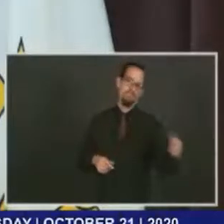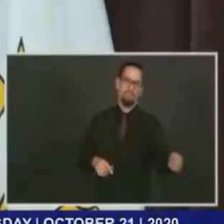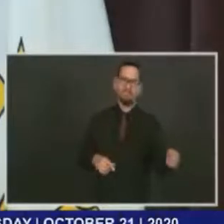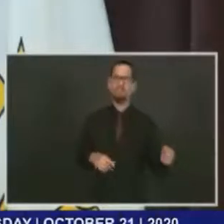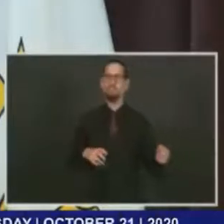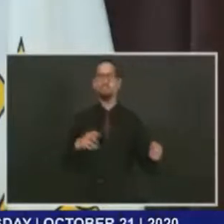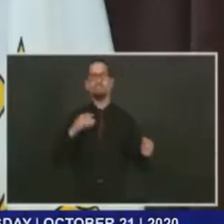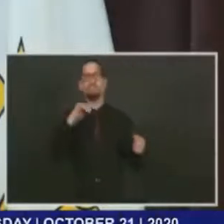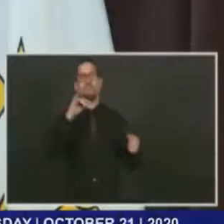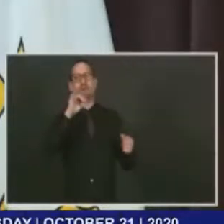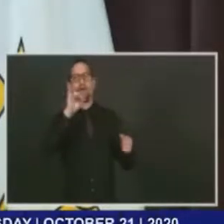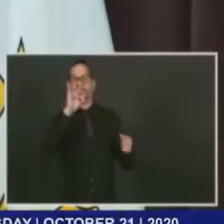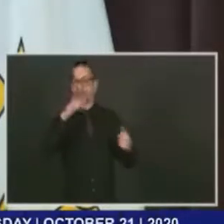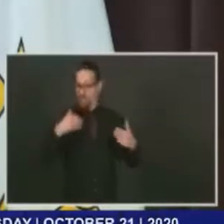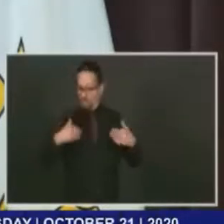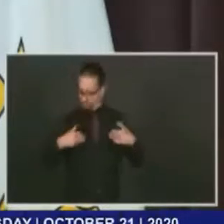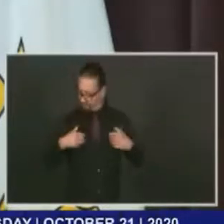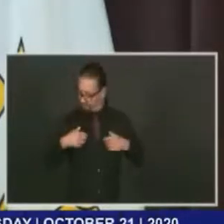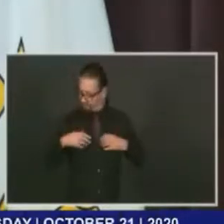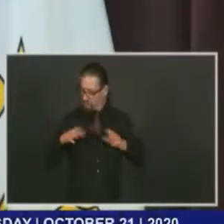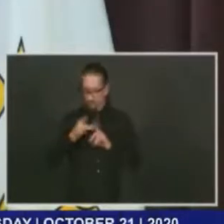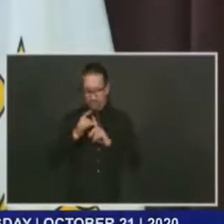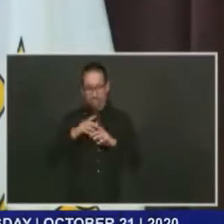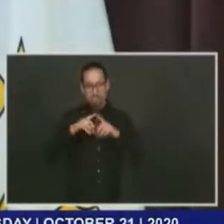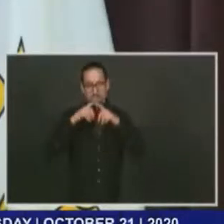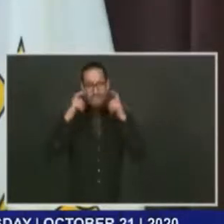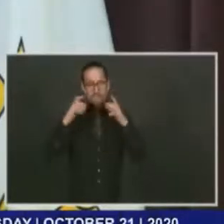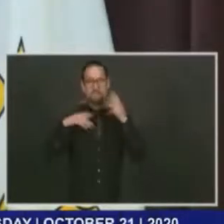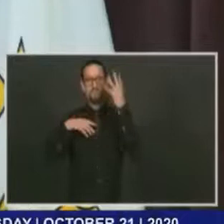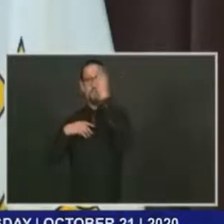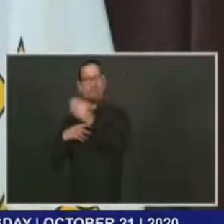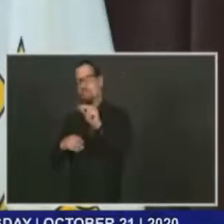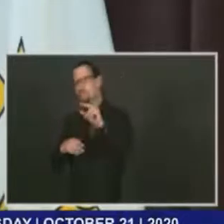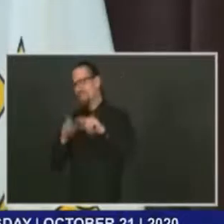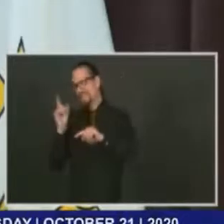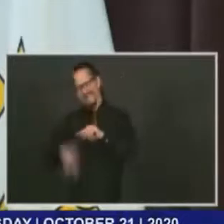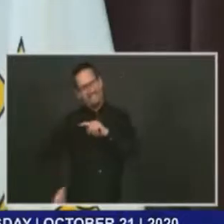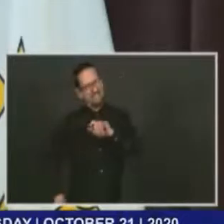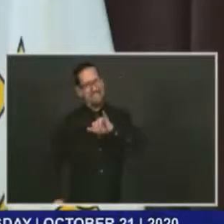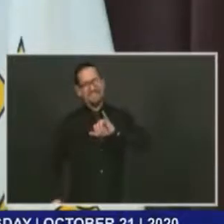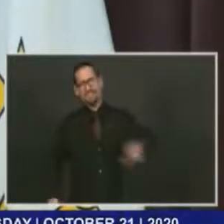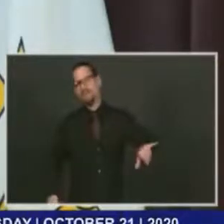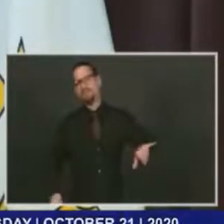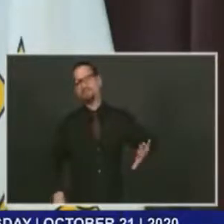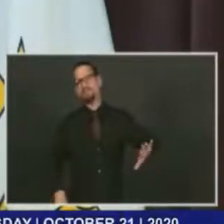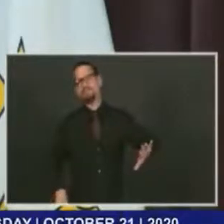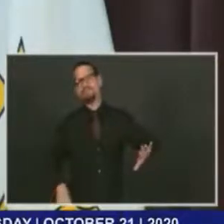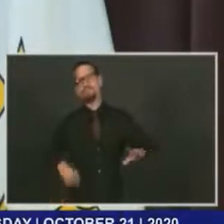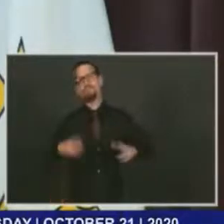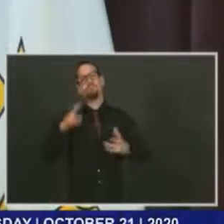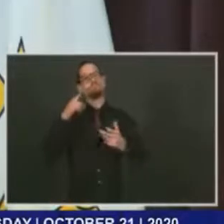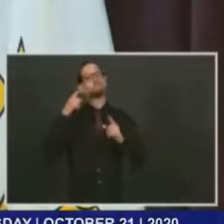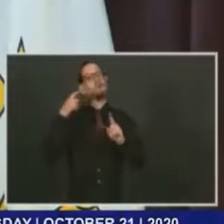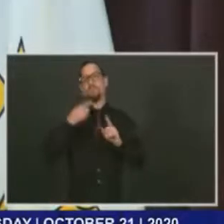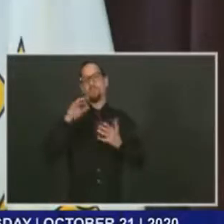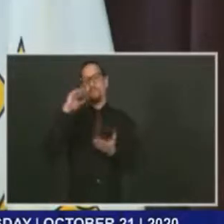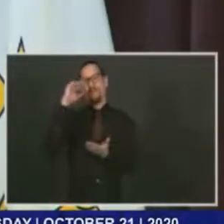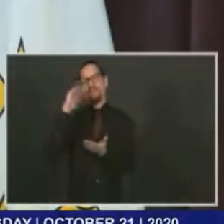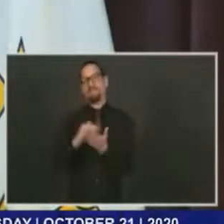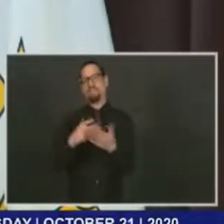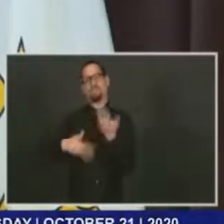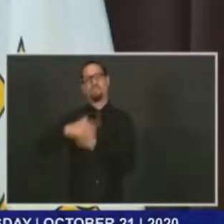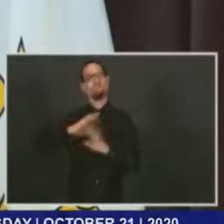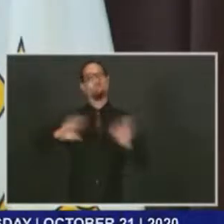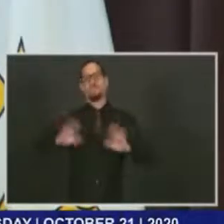tell people now, the less you interact socially, the less likely it is for you to transmit